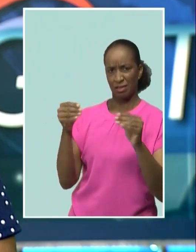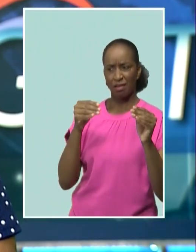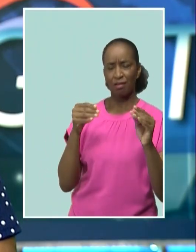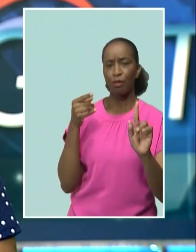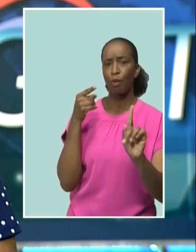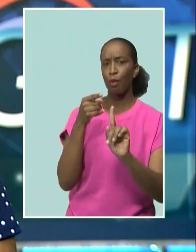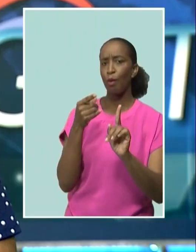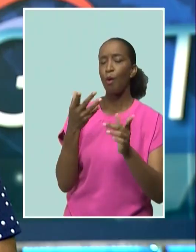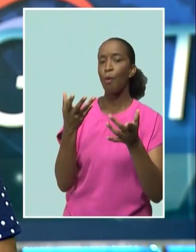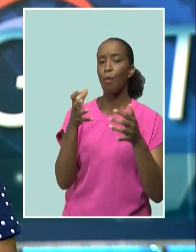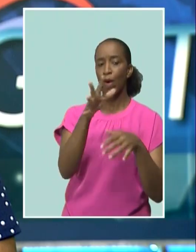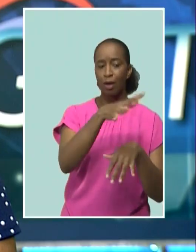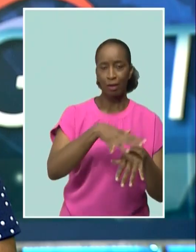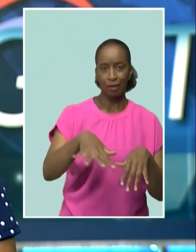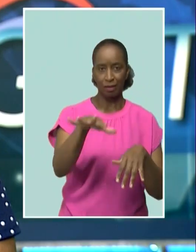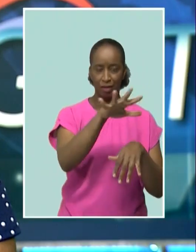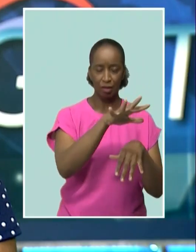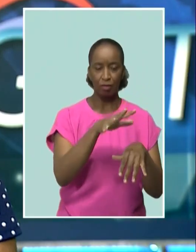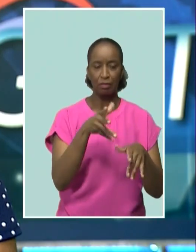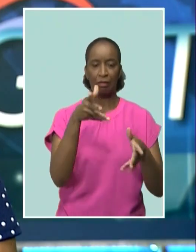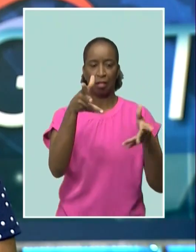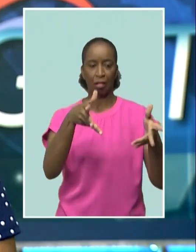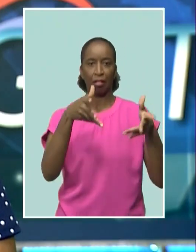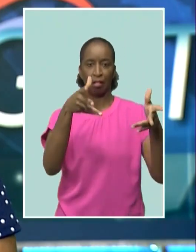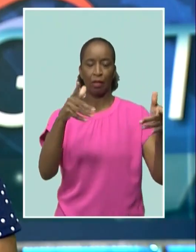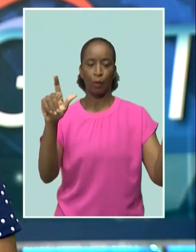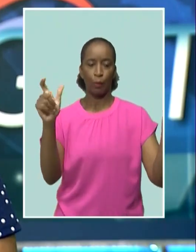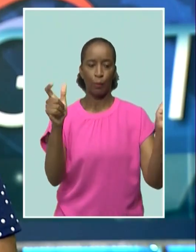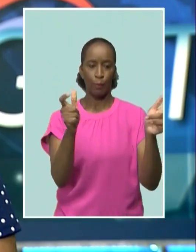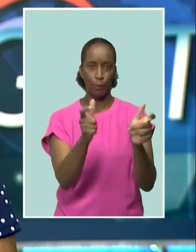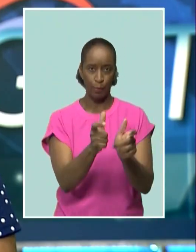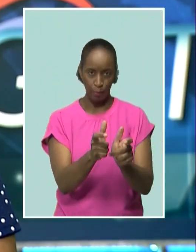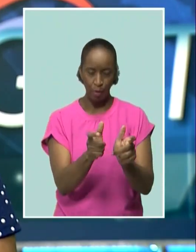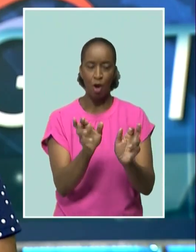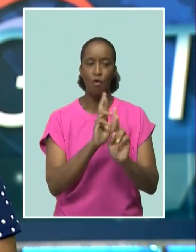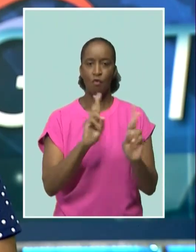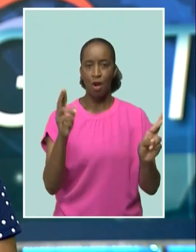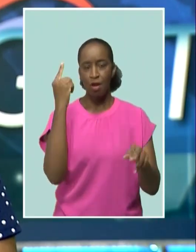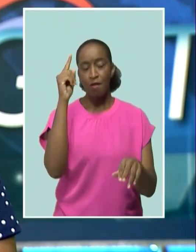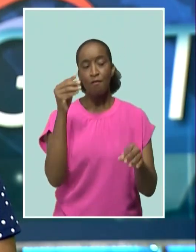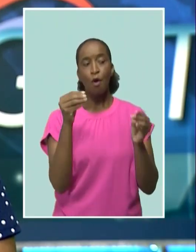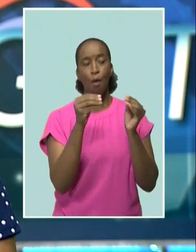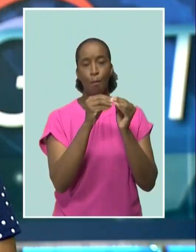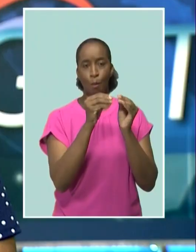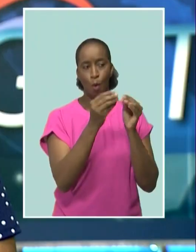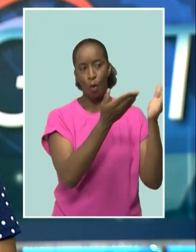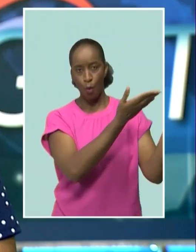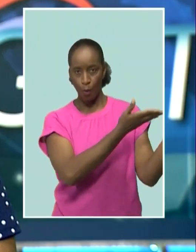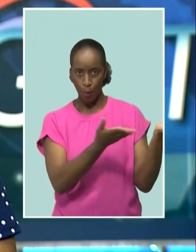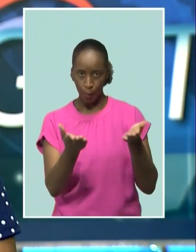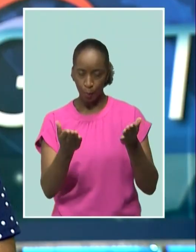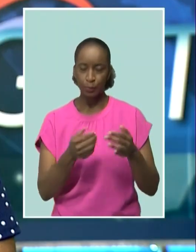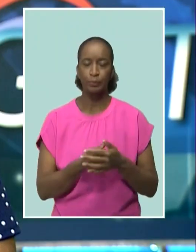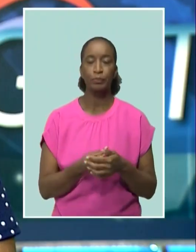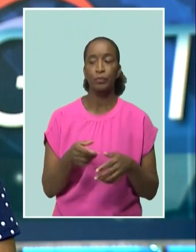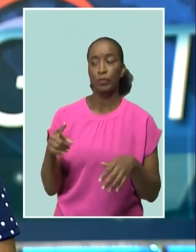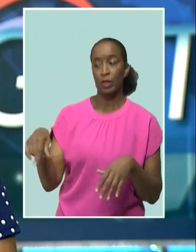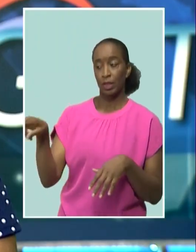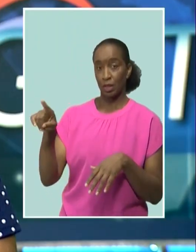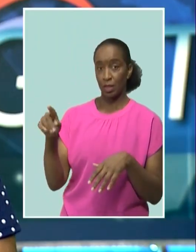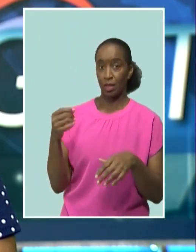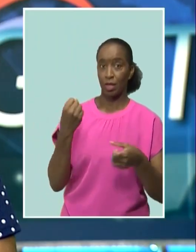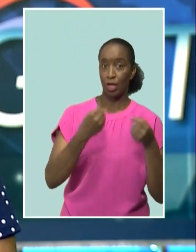and maximize the available space for incoming cargo. He also notes that those responsible for the vehicles responded to the